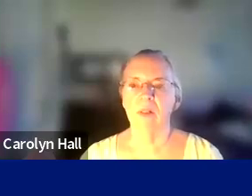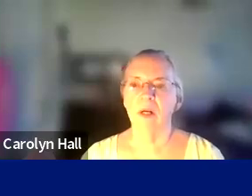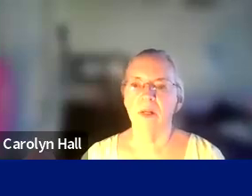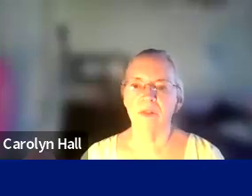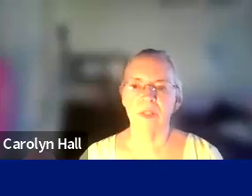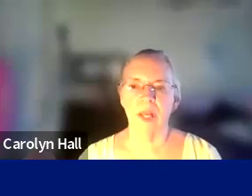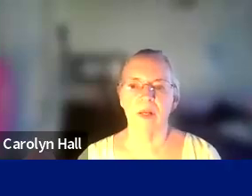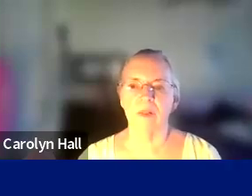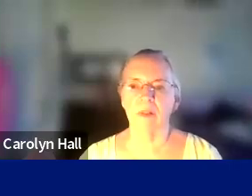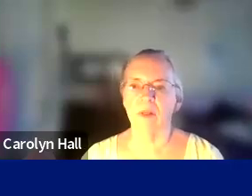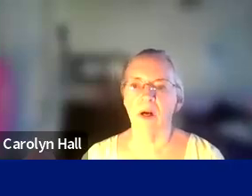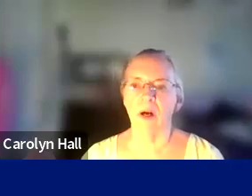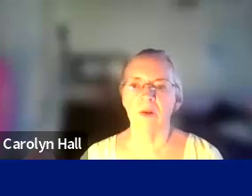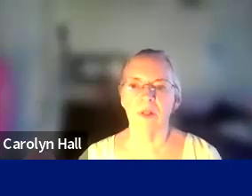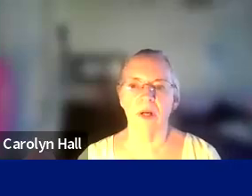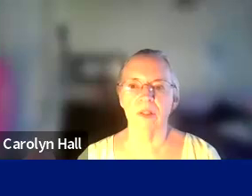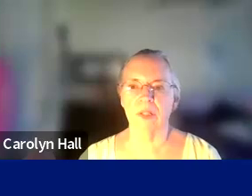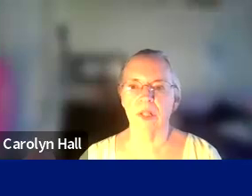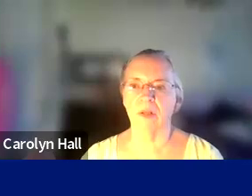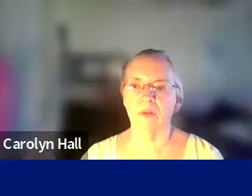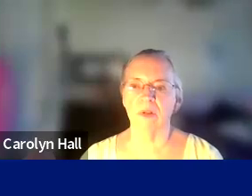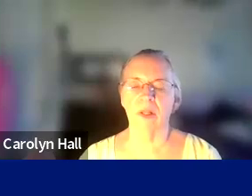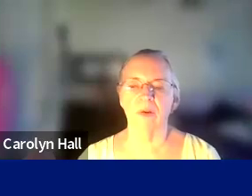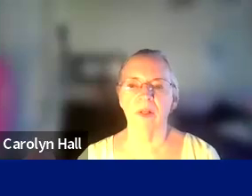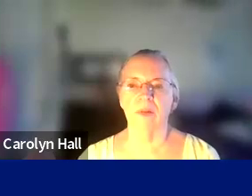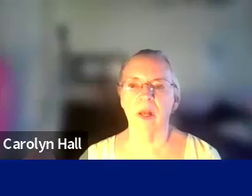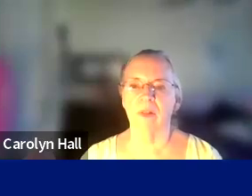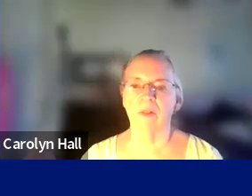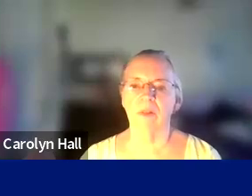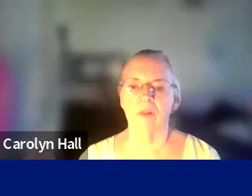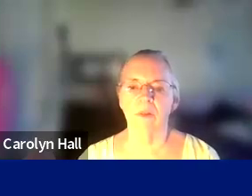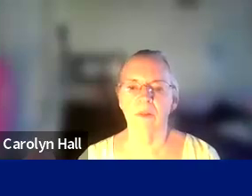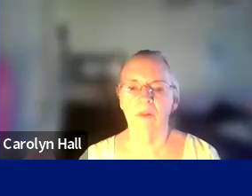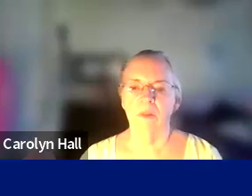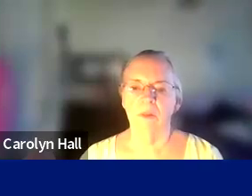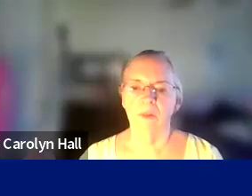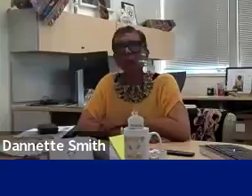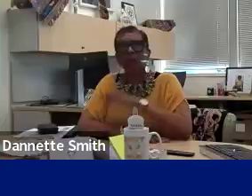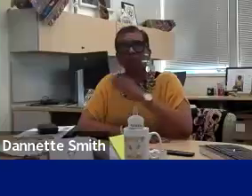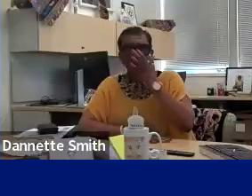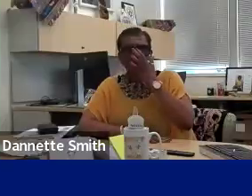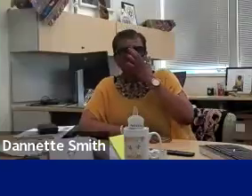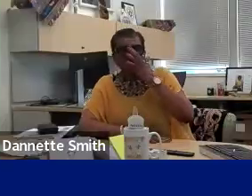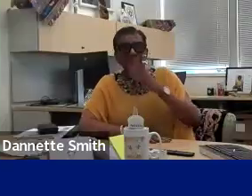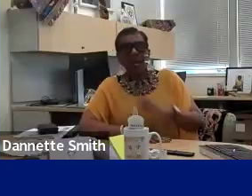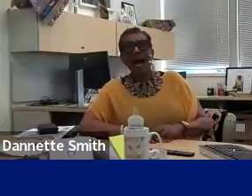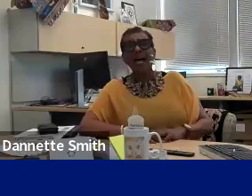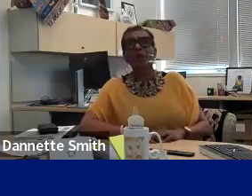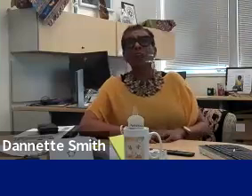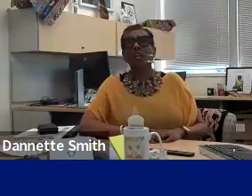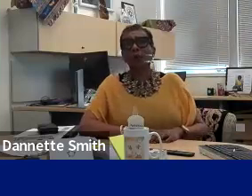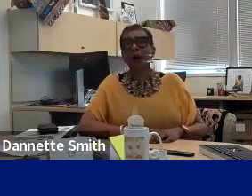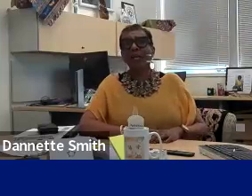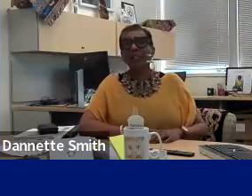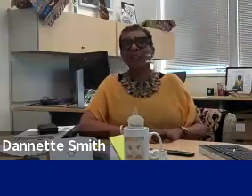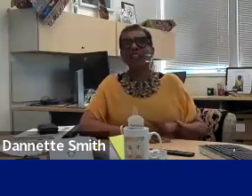to understand. I just need a little clarity on that. I